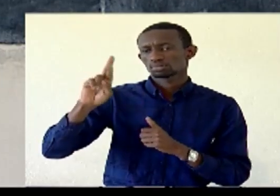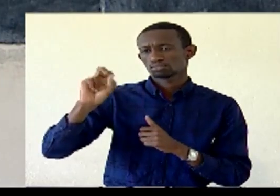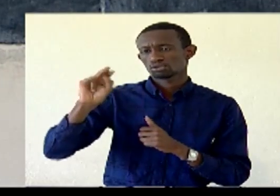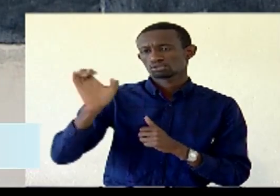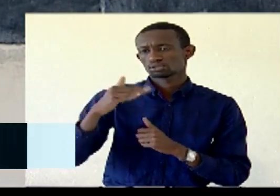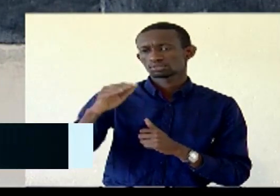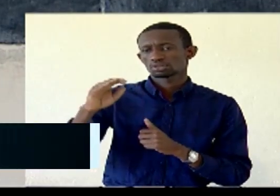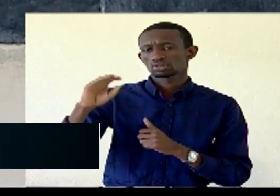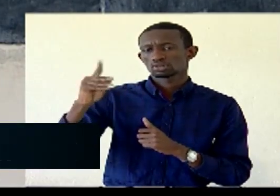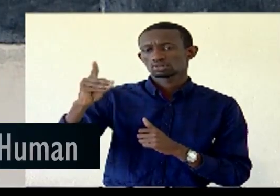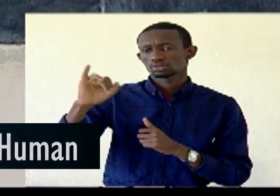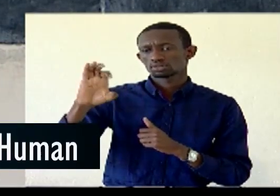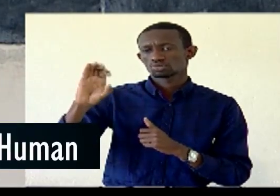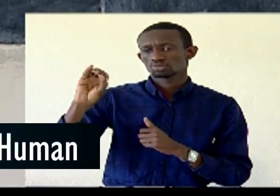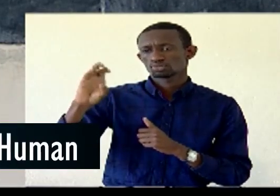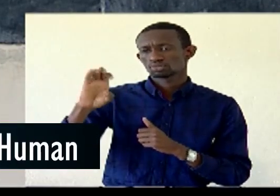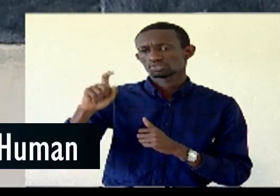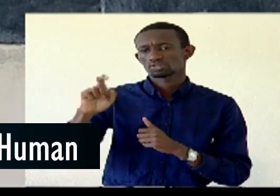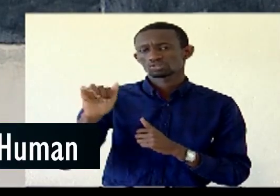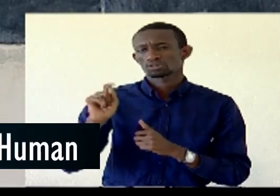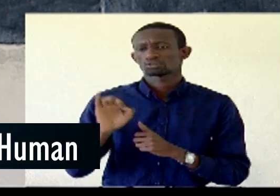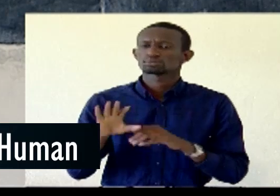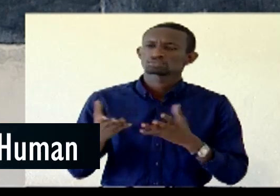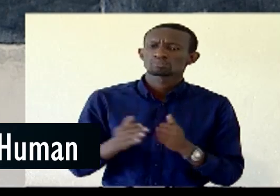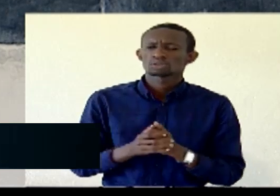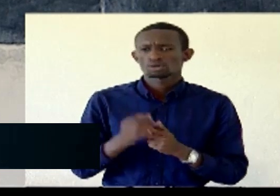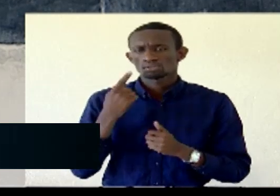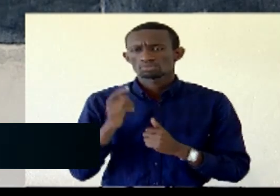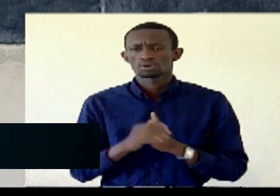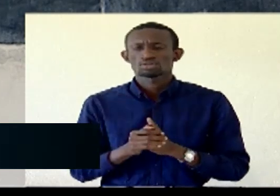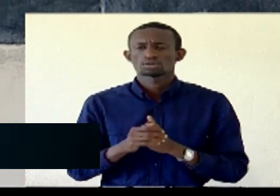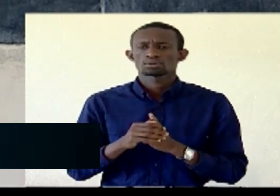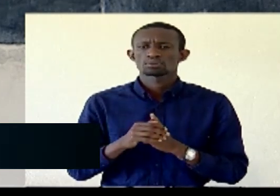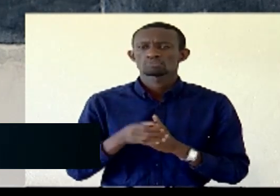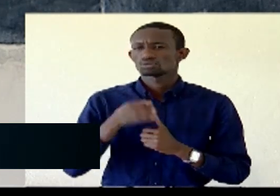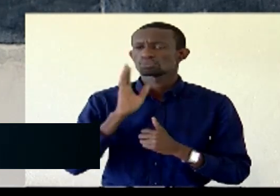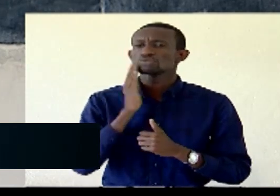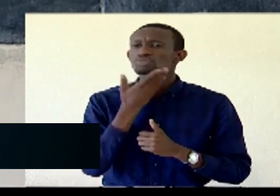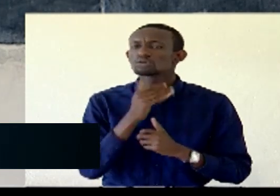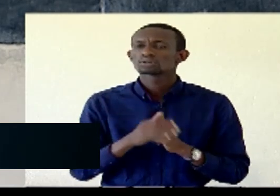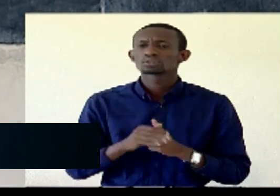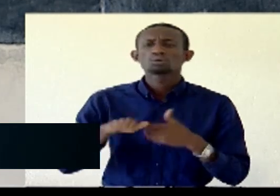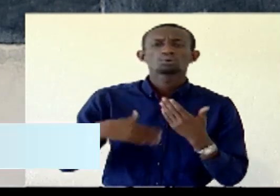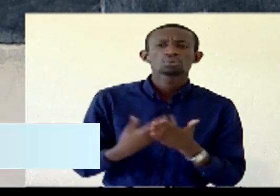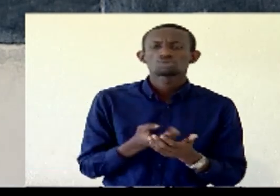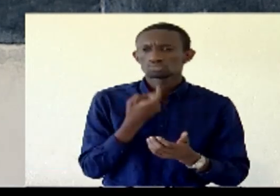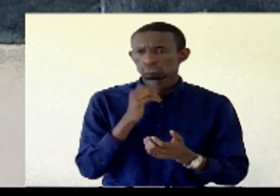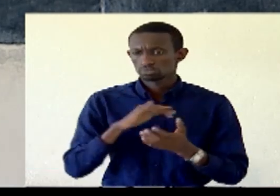can have excess water. All these waste products, they need to be removed from the